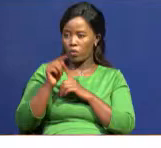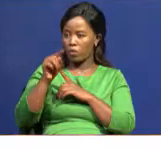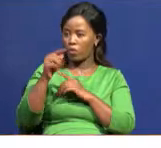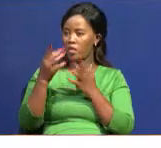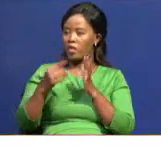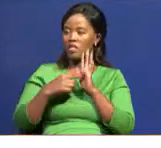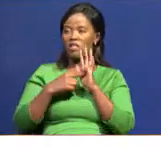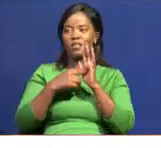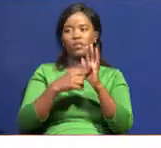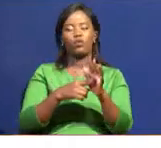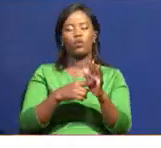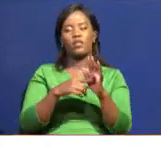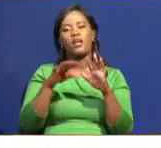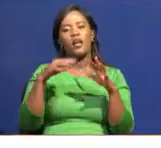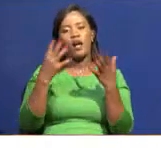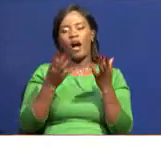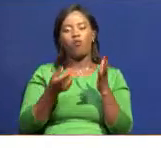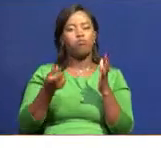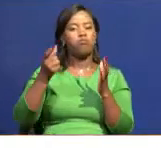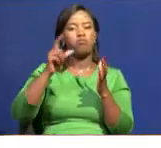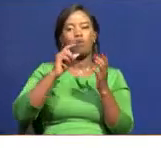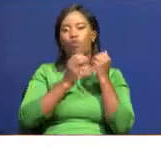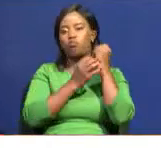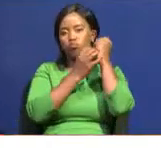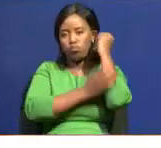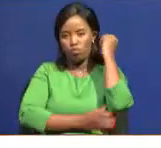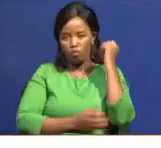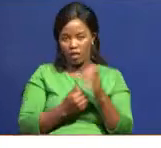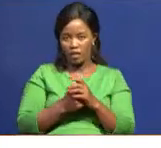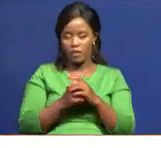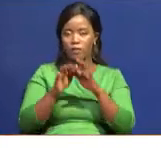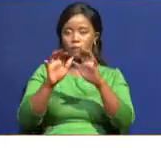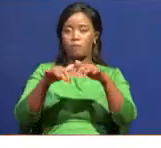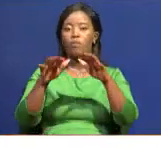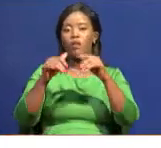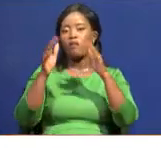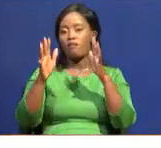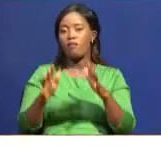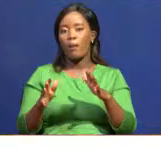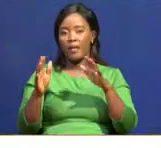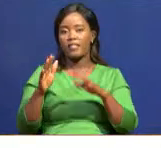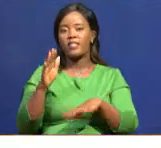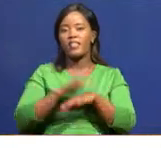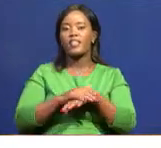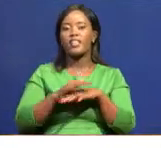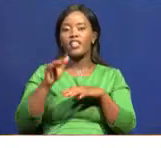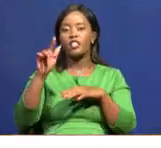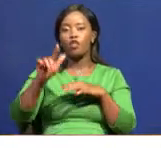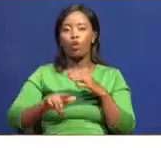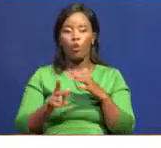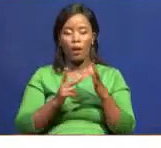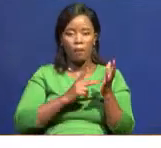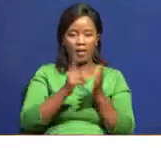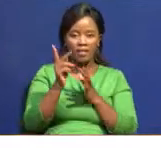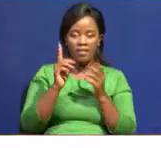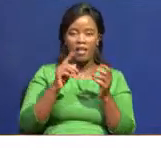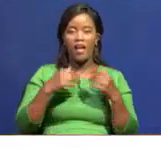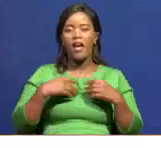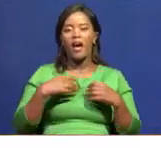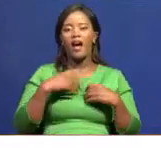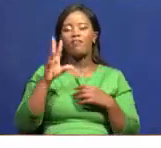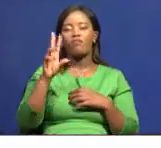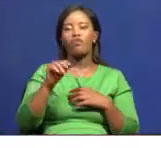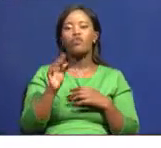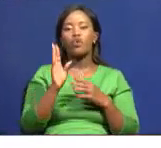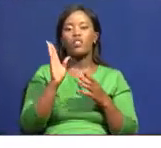exacerbates poverty in that the farmer gets a lower price, he has no incentive to produce